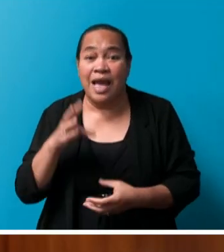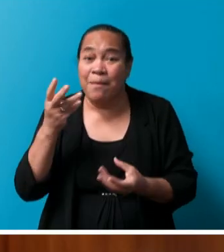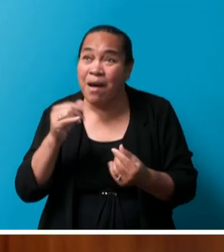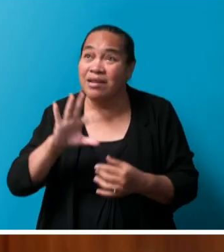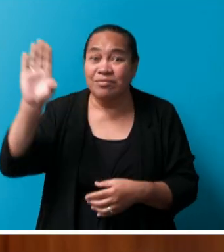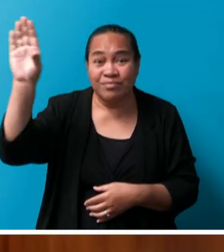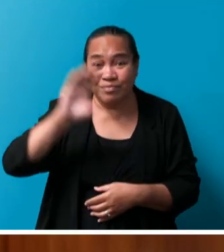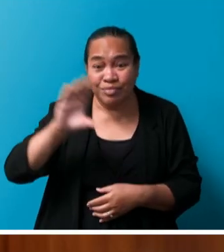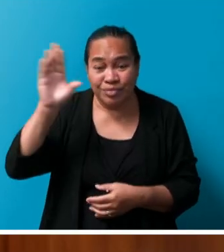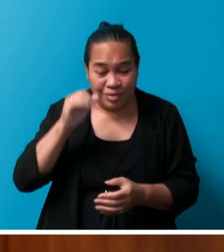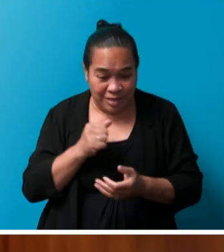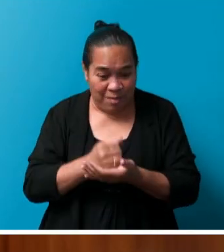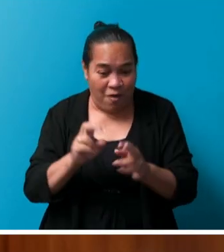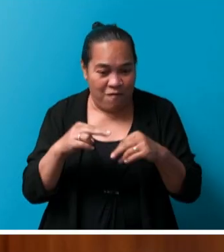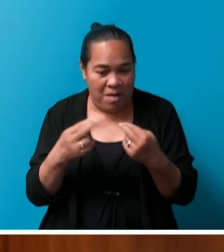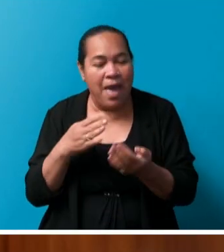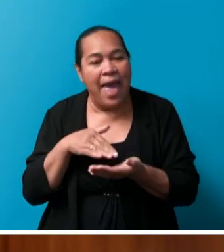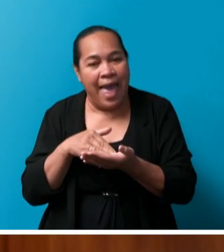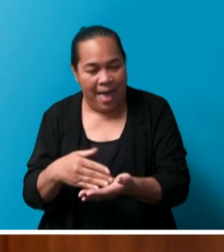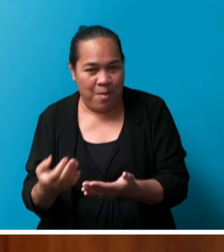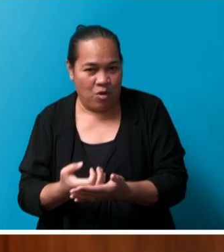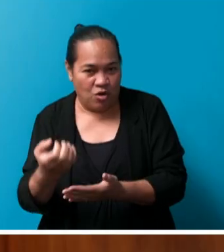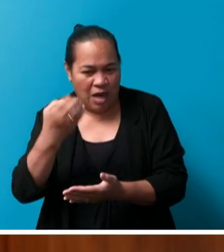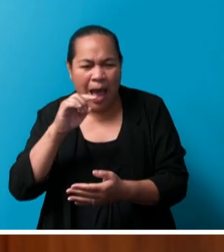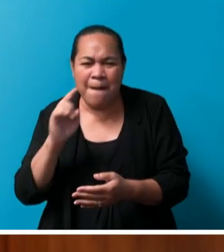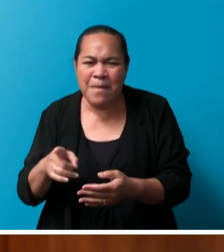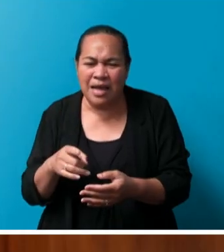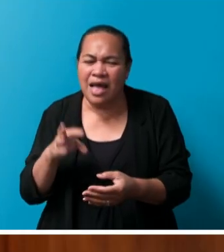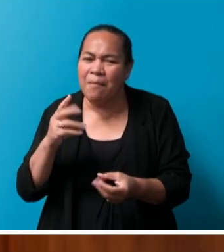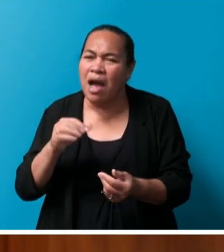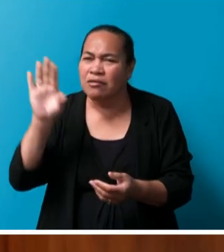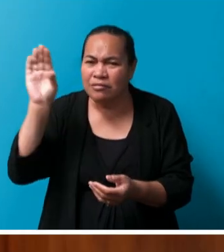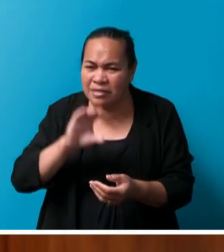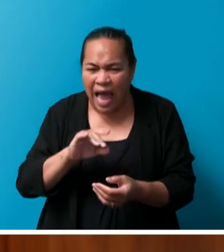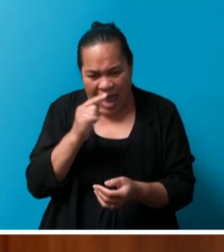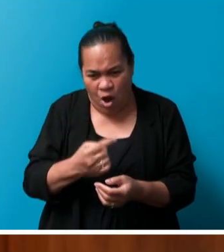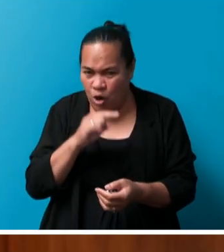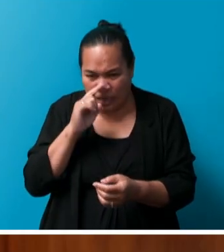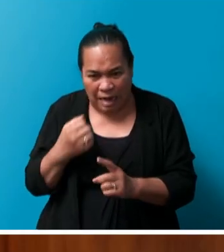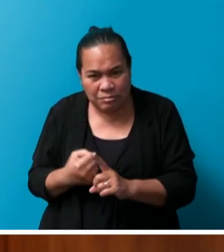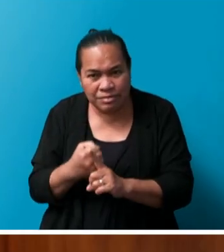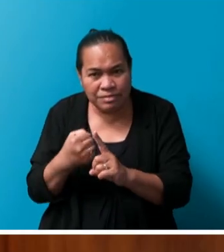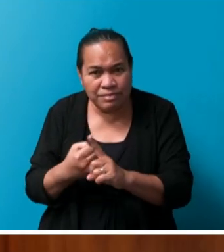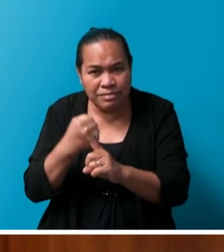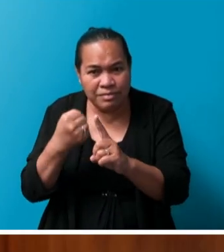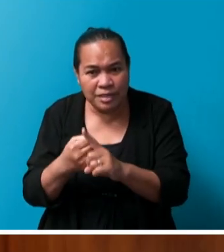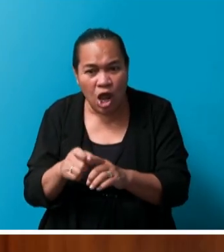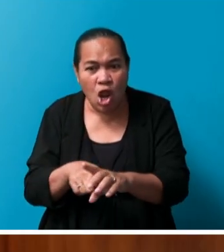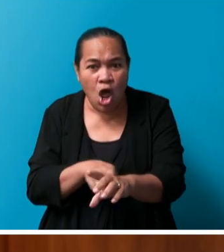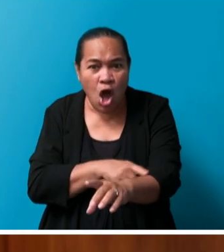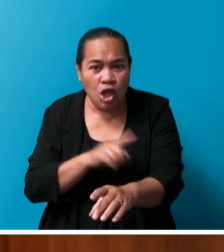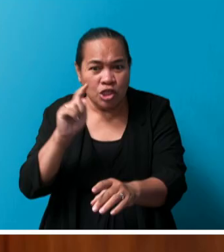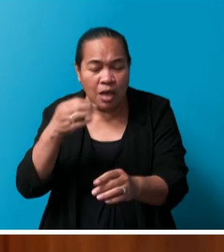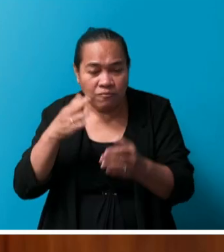families and help our economy. But remittance alone cannot drive Fiji's long-term development. Our